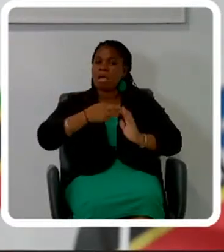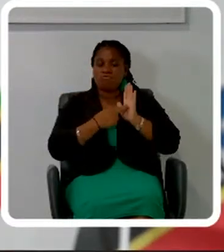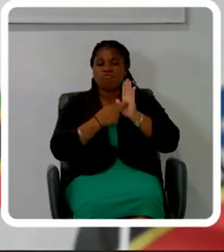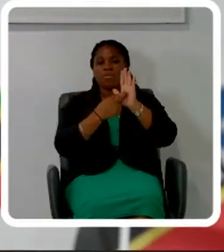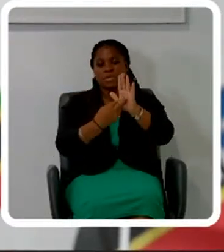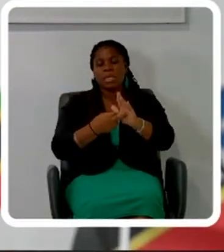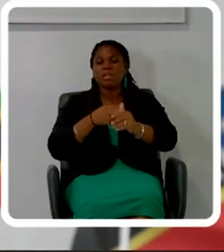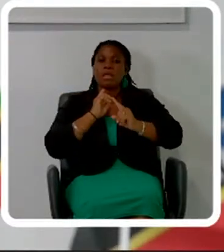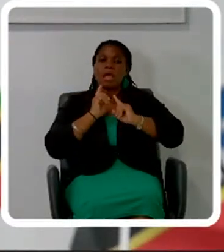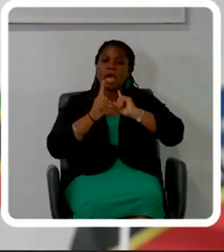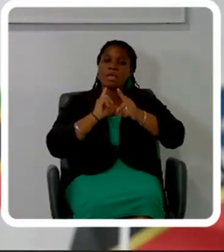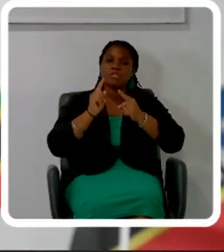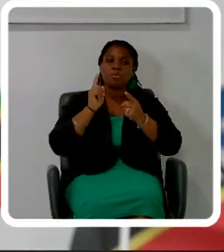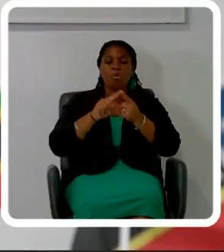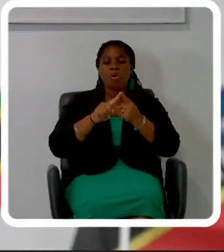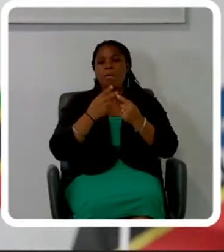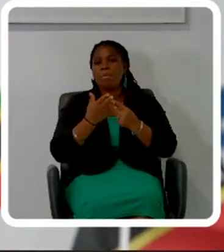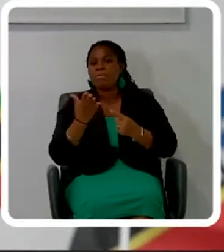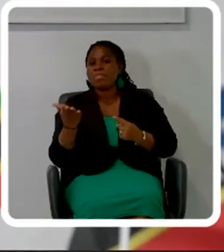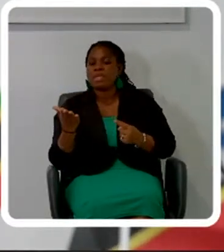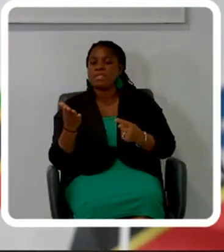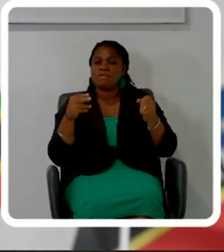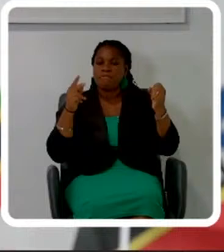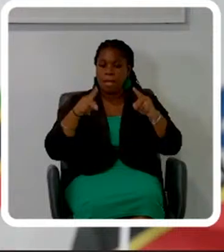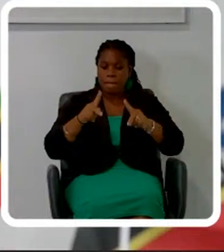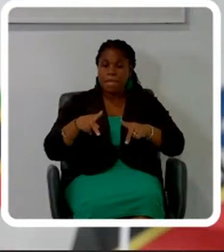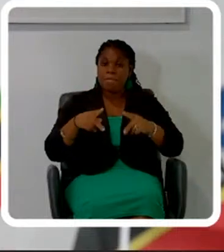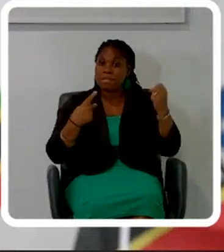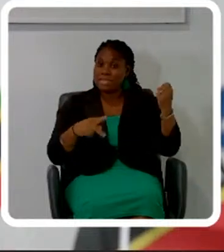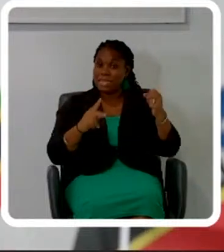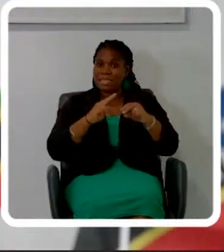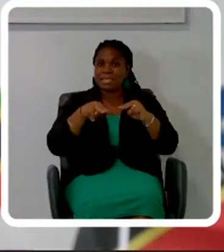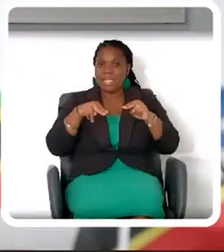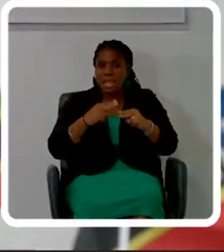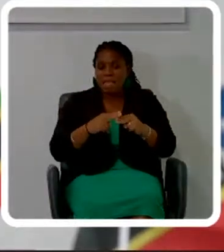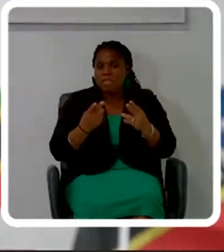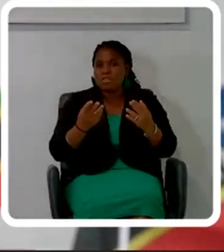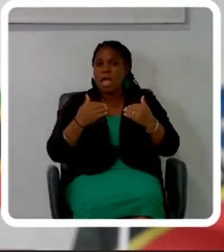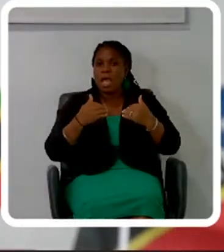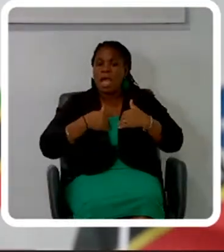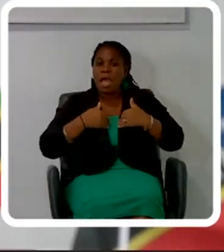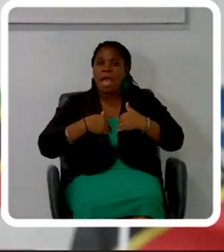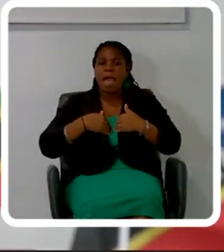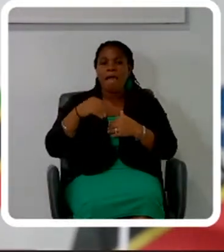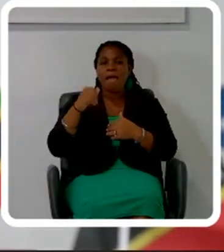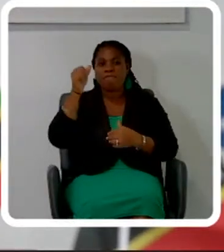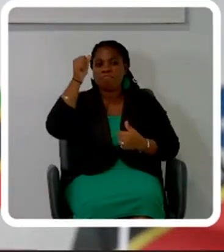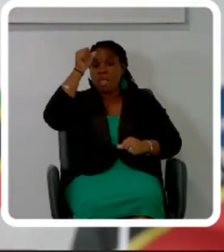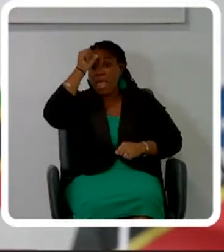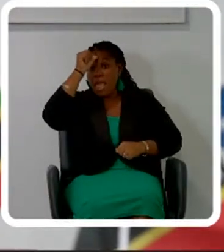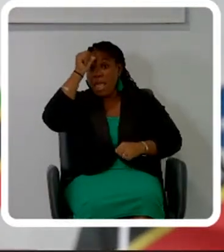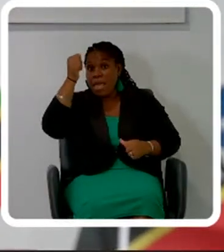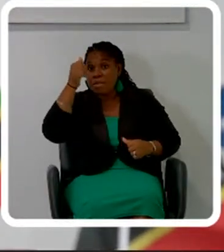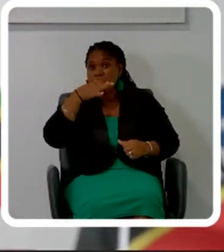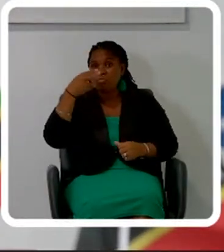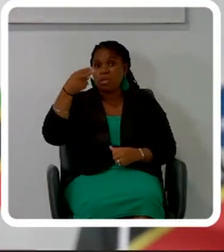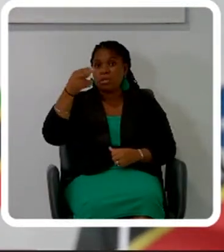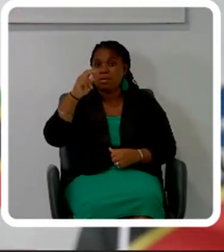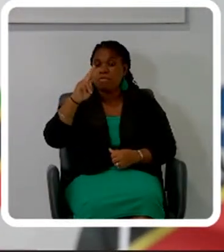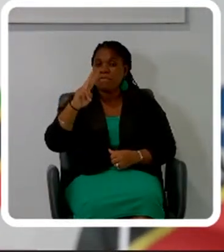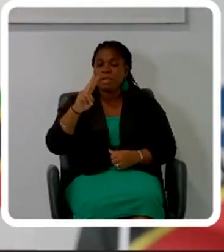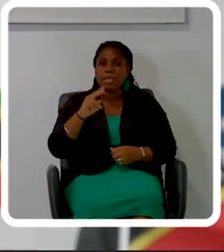spoke to St. Kitts and Nevis's position with respect to HIV and AIDS. And I urged at the meeting that we